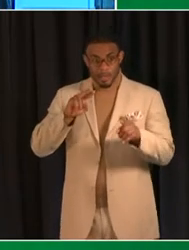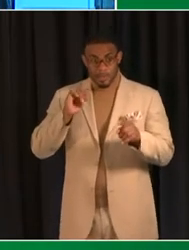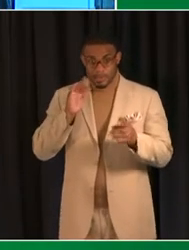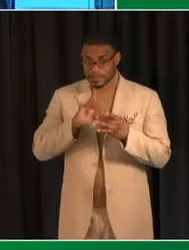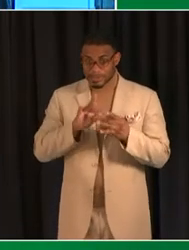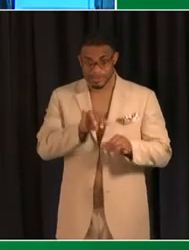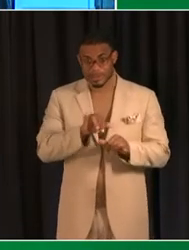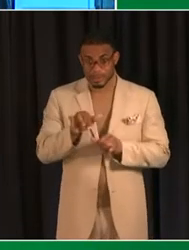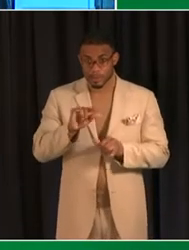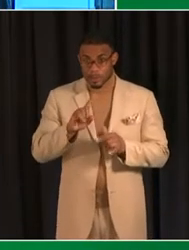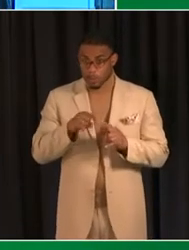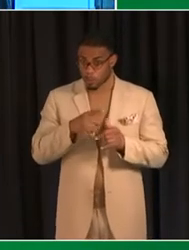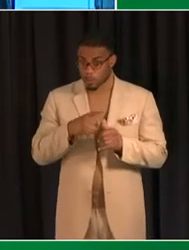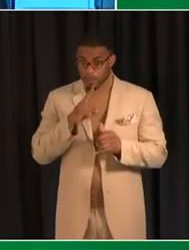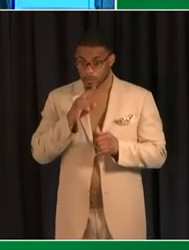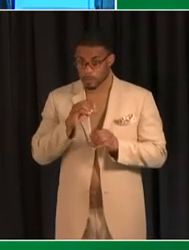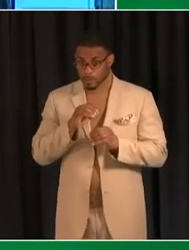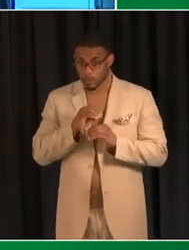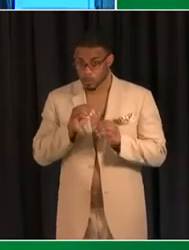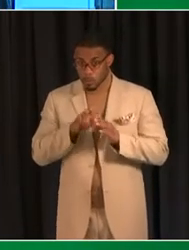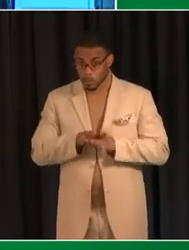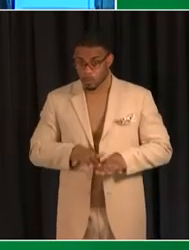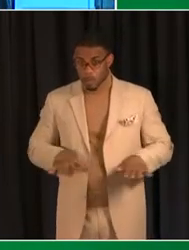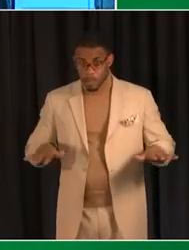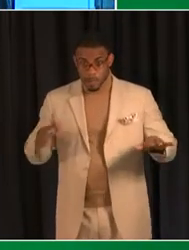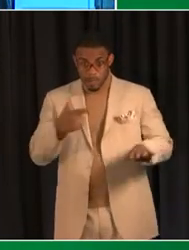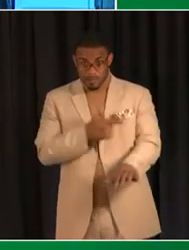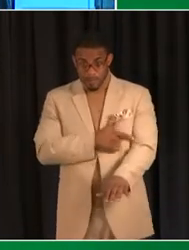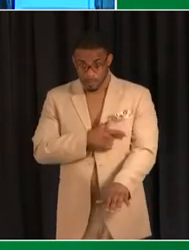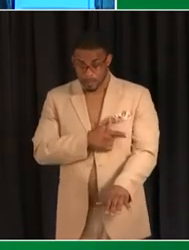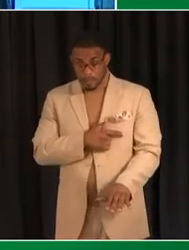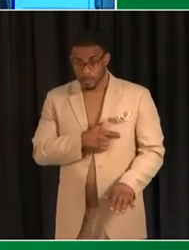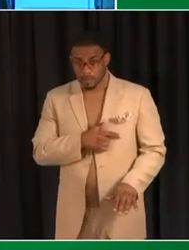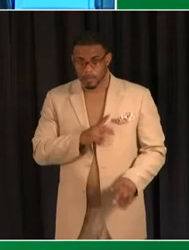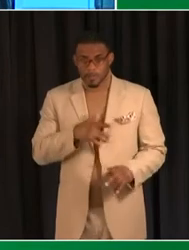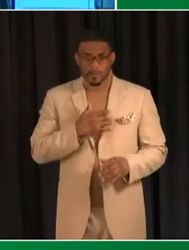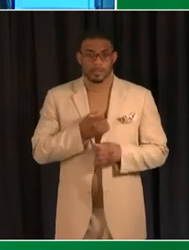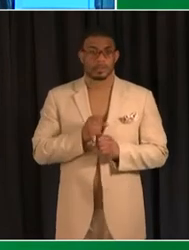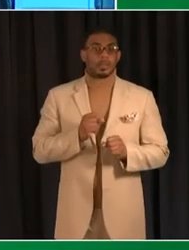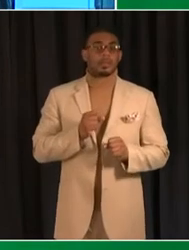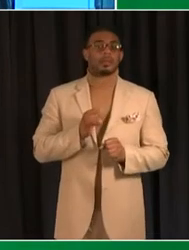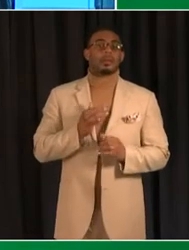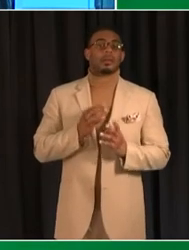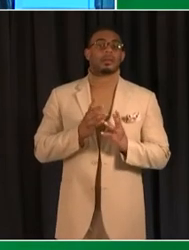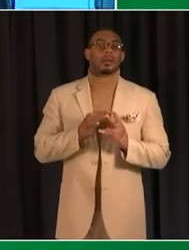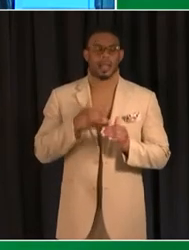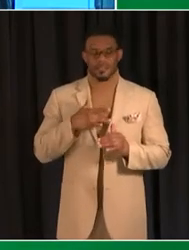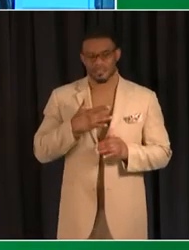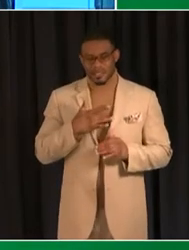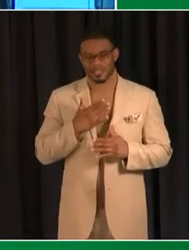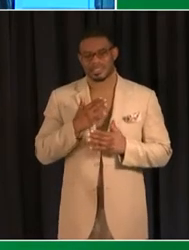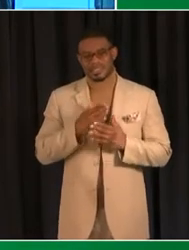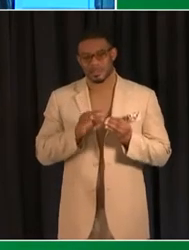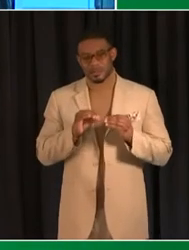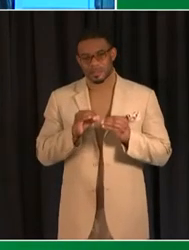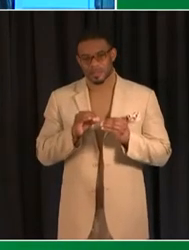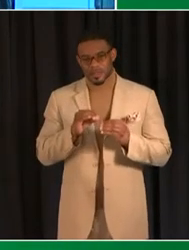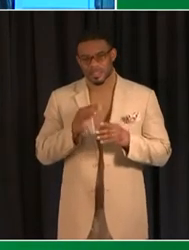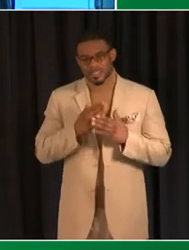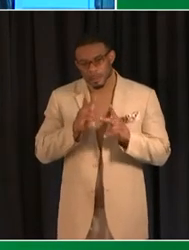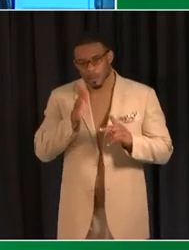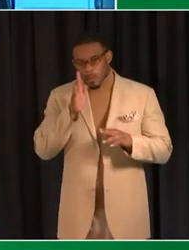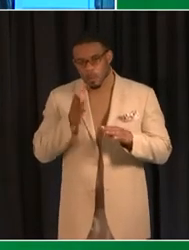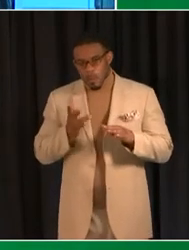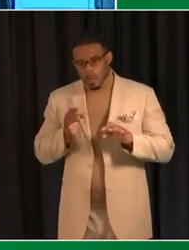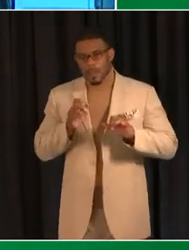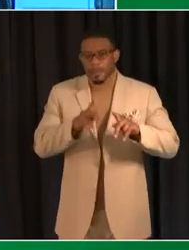Leona said, once there is widespread vaccination and people feel safe, I have a feeling that those numbers are going to